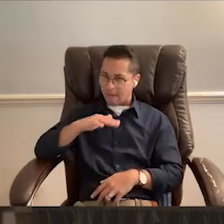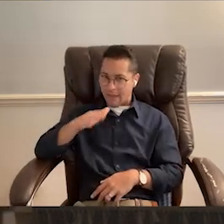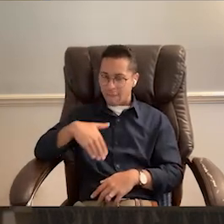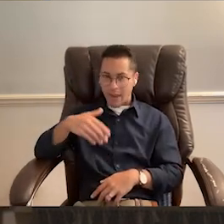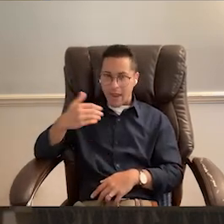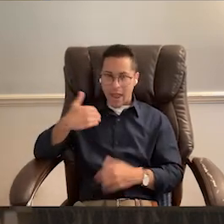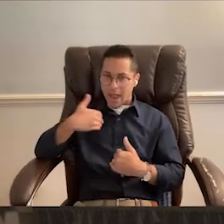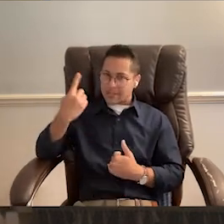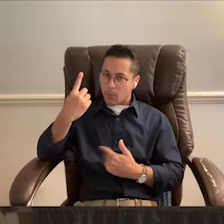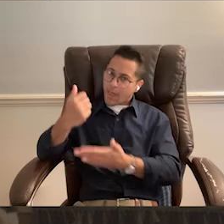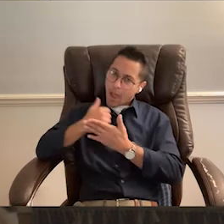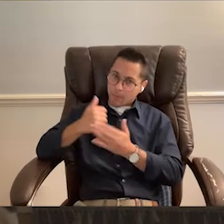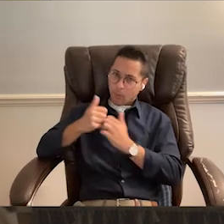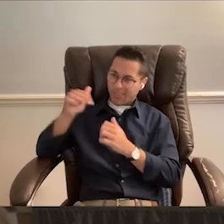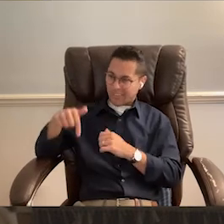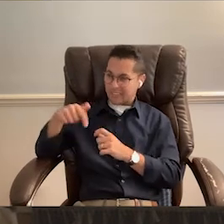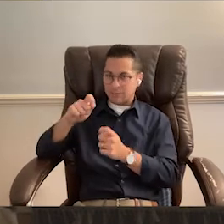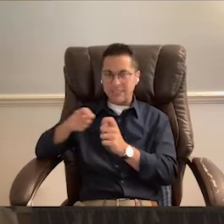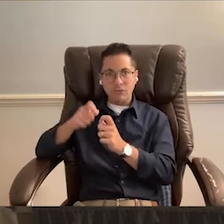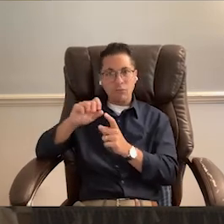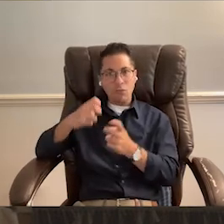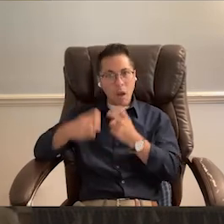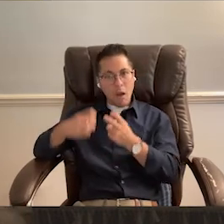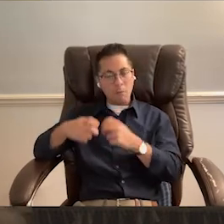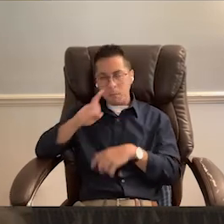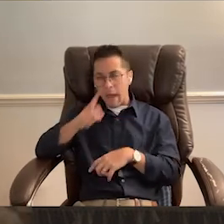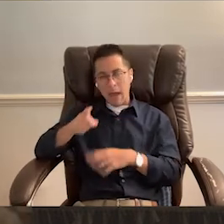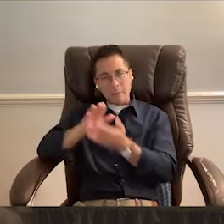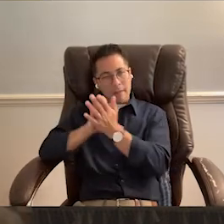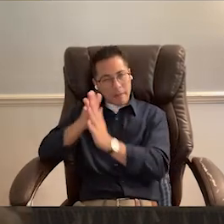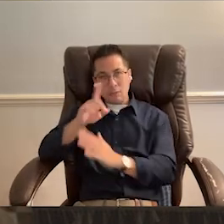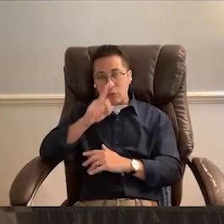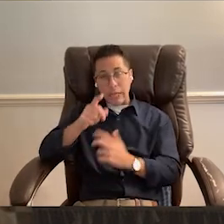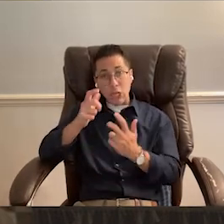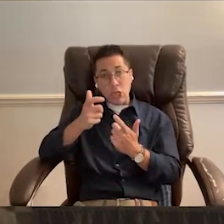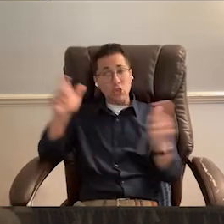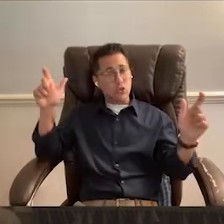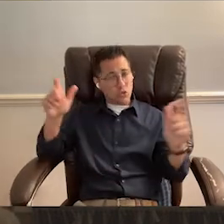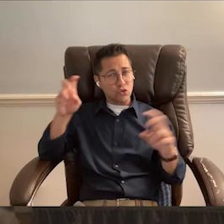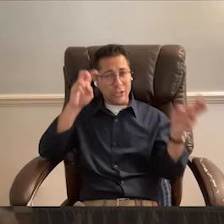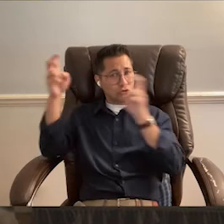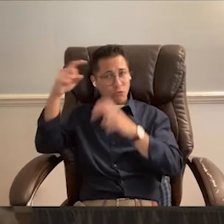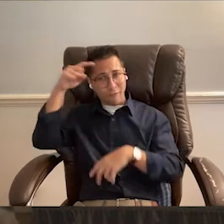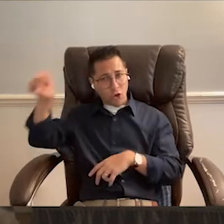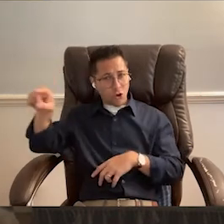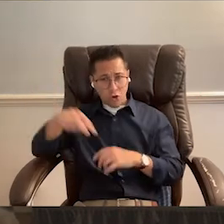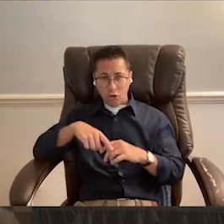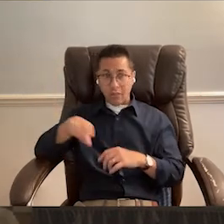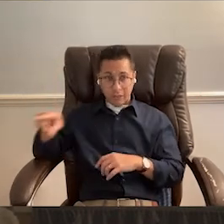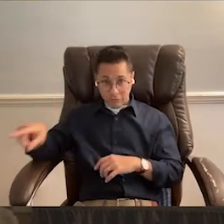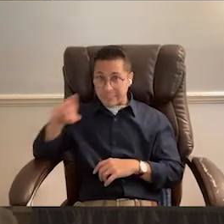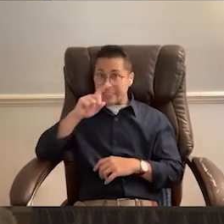room. It's very unusual. I've not had anybody help me with this particular problem, but it